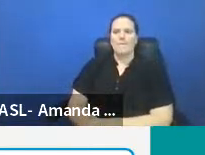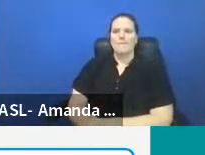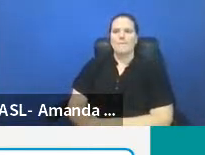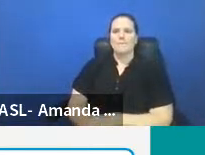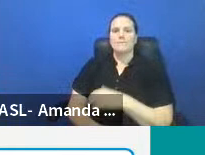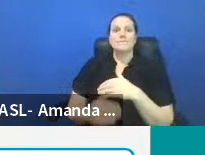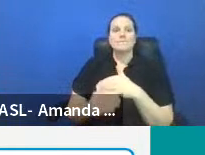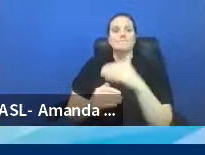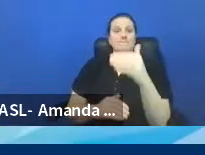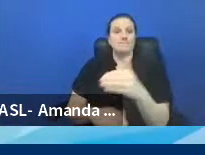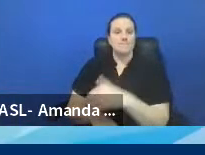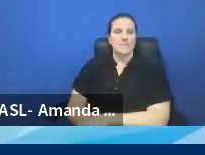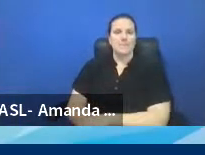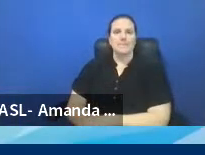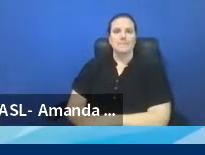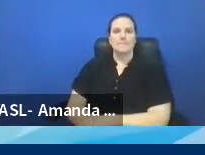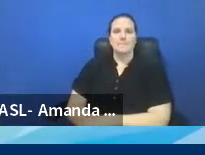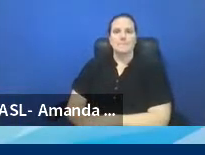Next slide, please.